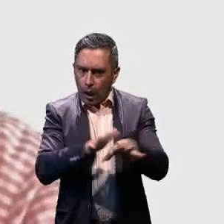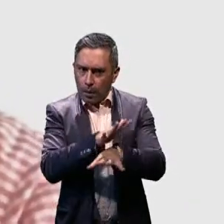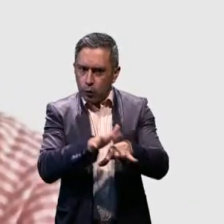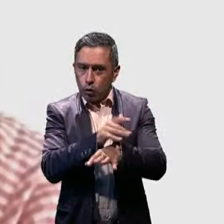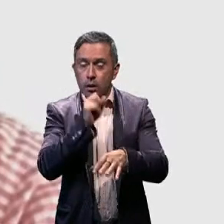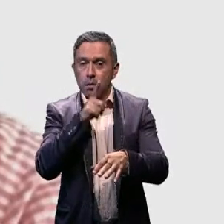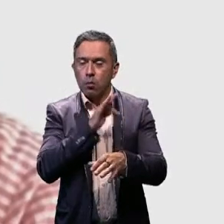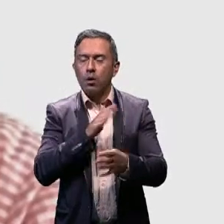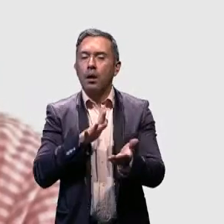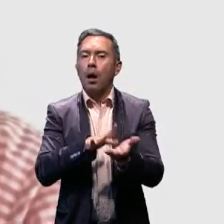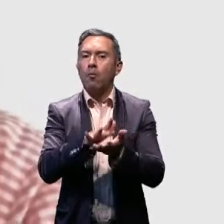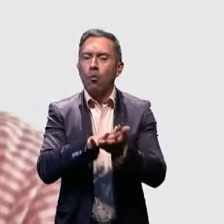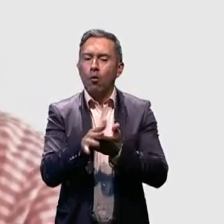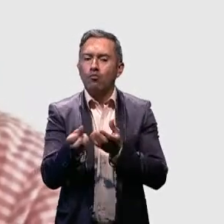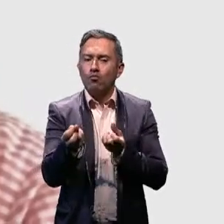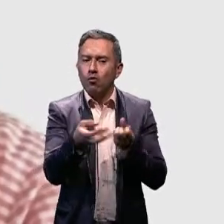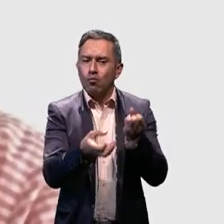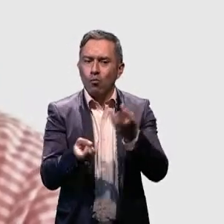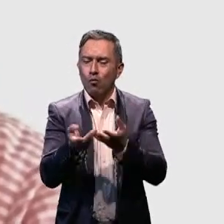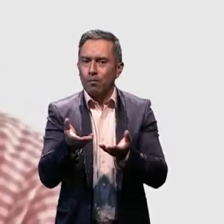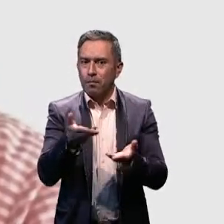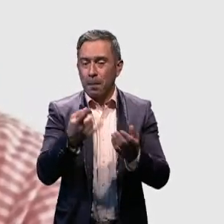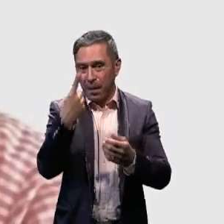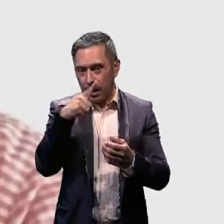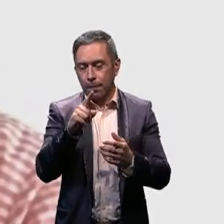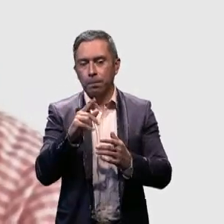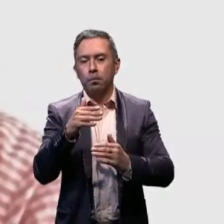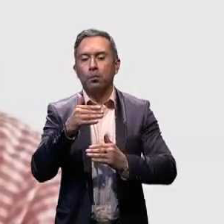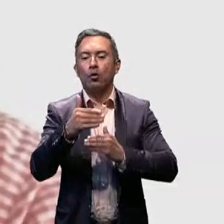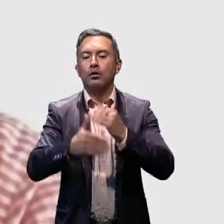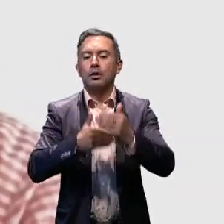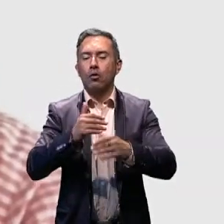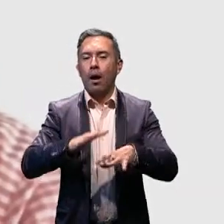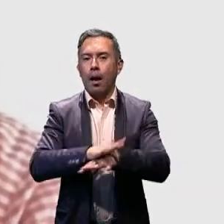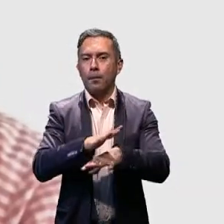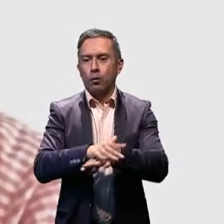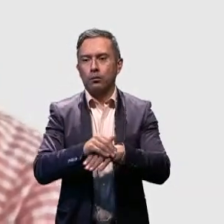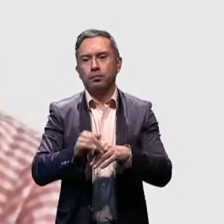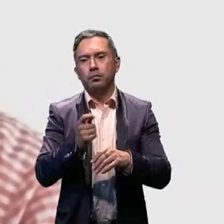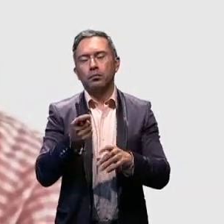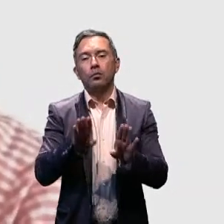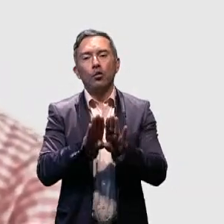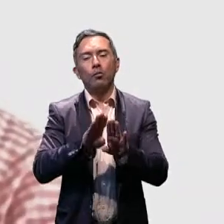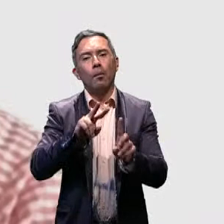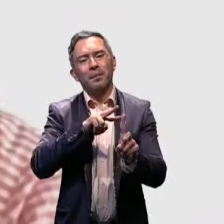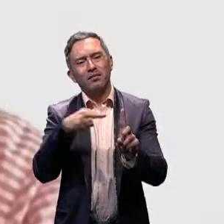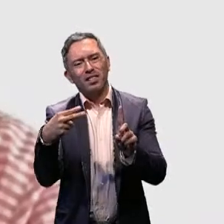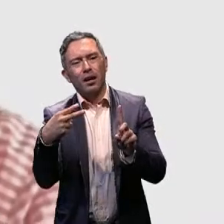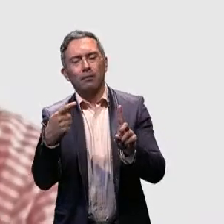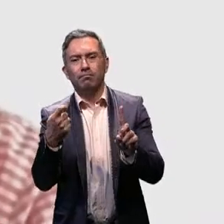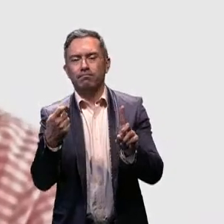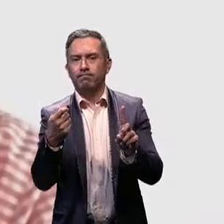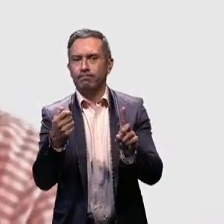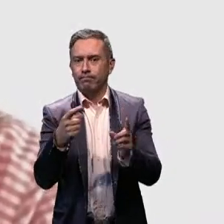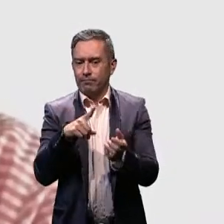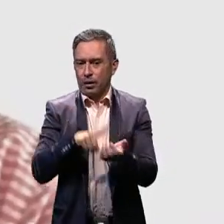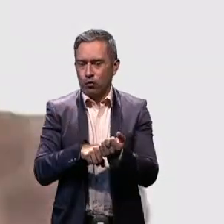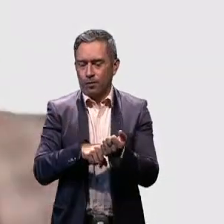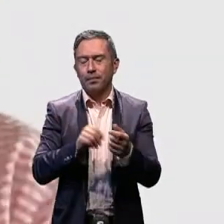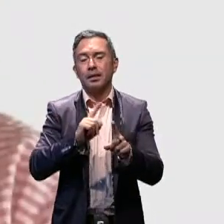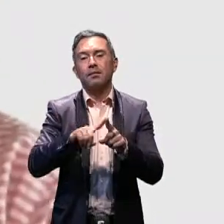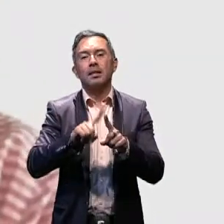the point of view of incentivizing or creating incentives, to better say it, for the party